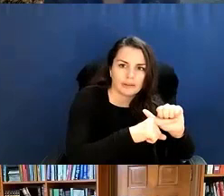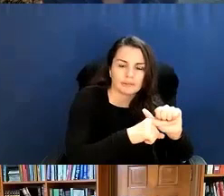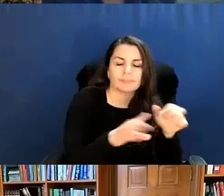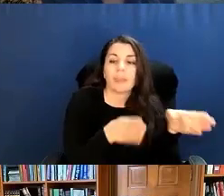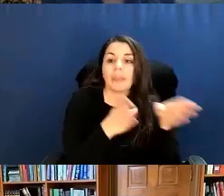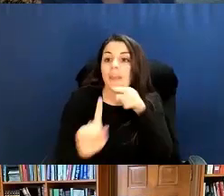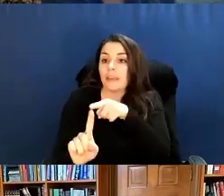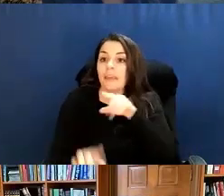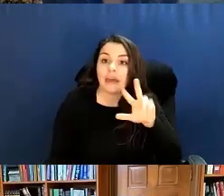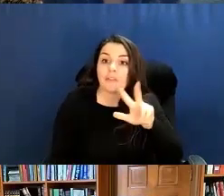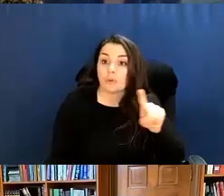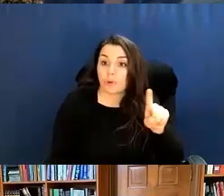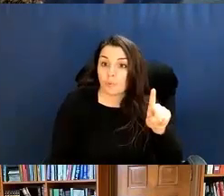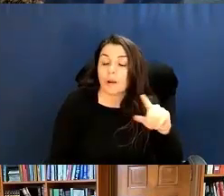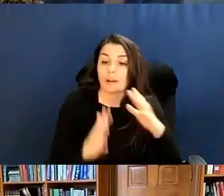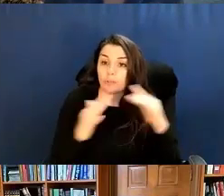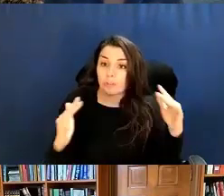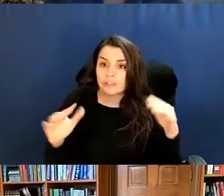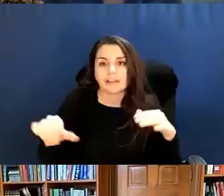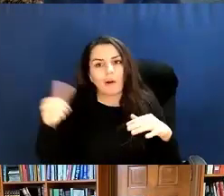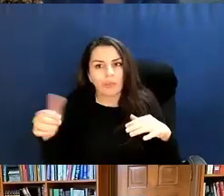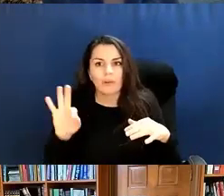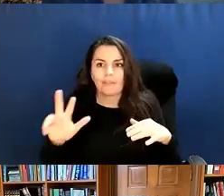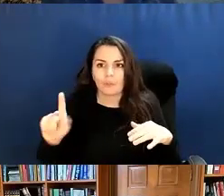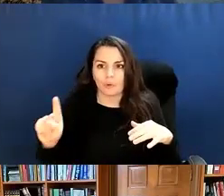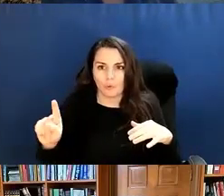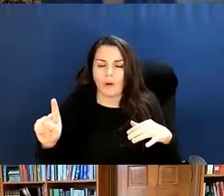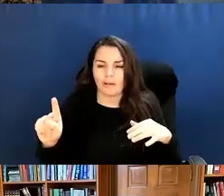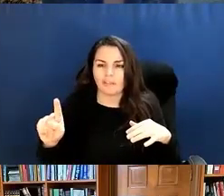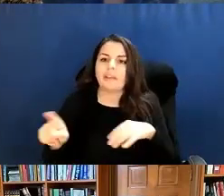Okay, let me deal real quickly with this one.